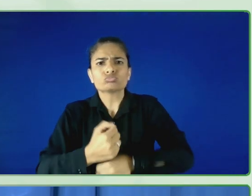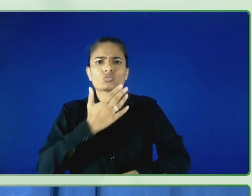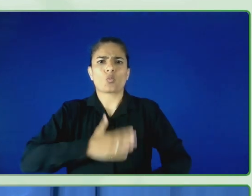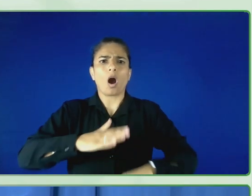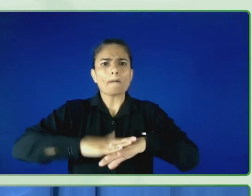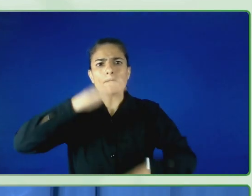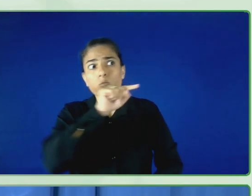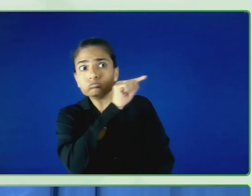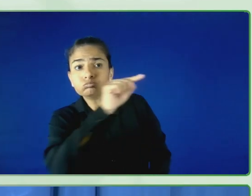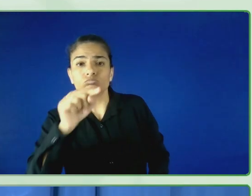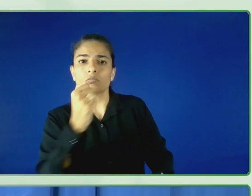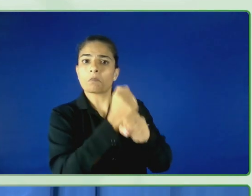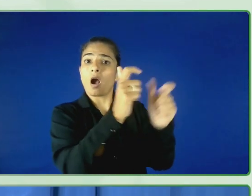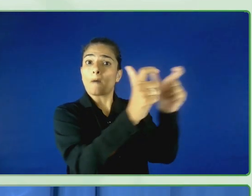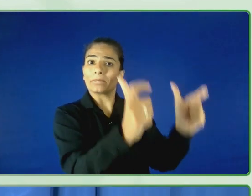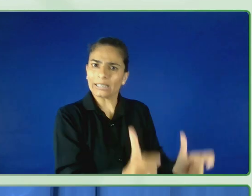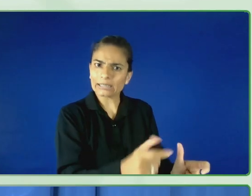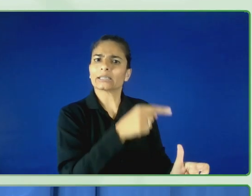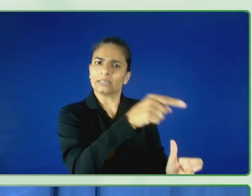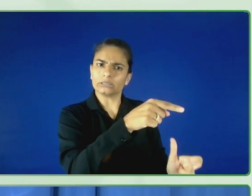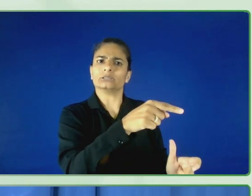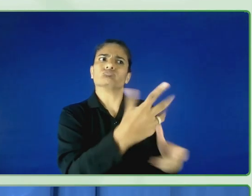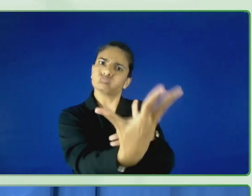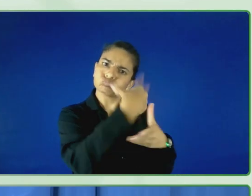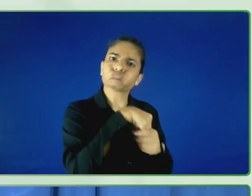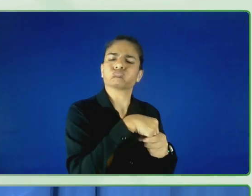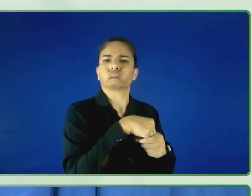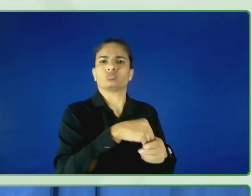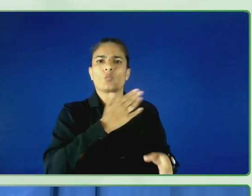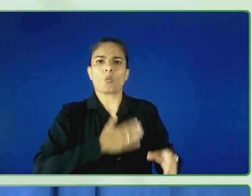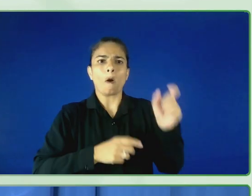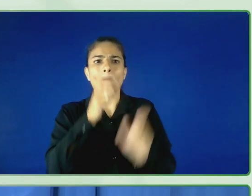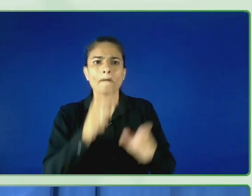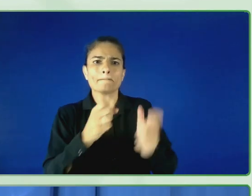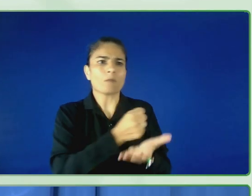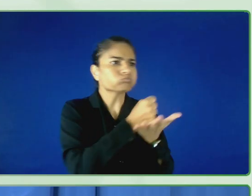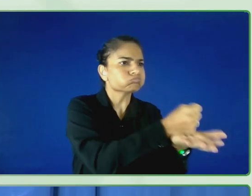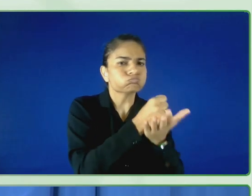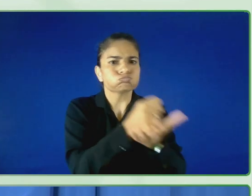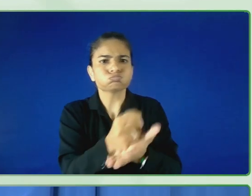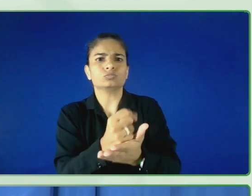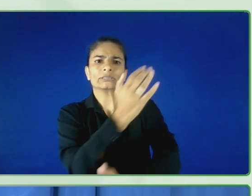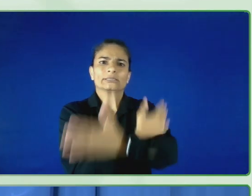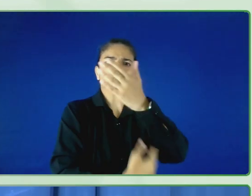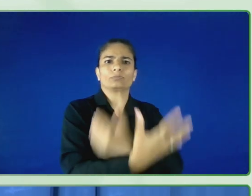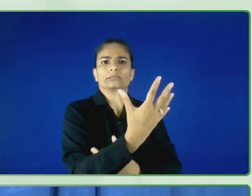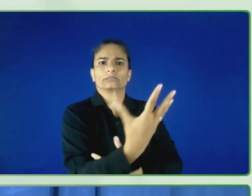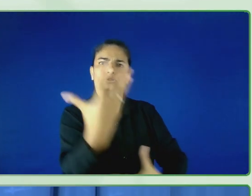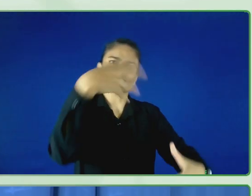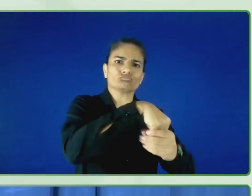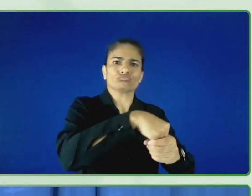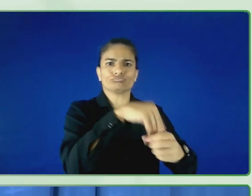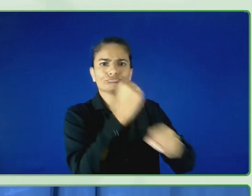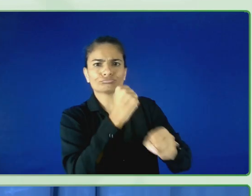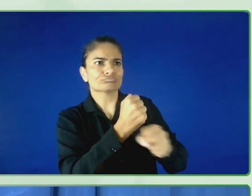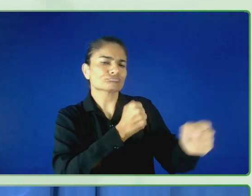companies. And we have the chance to work in 14 countries in Latin America and also expand our reach to